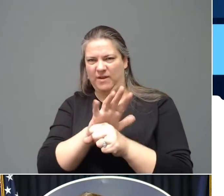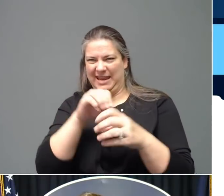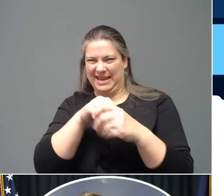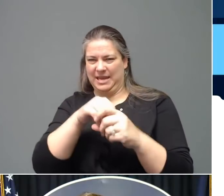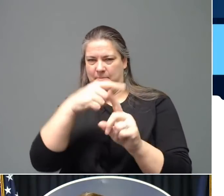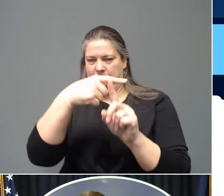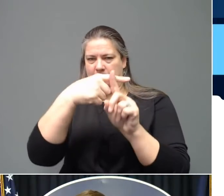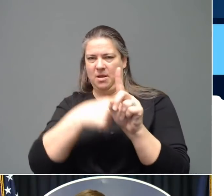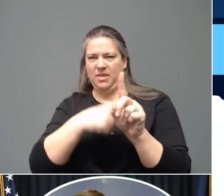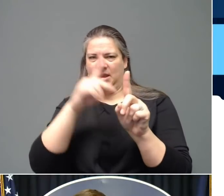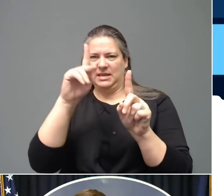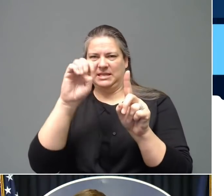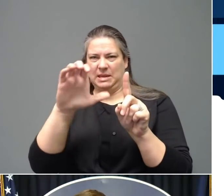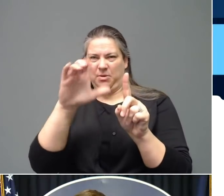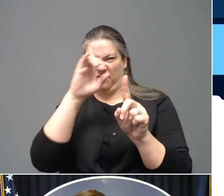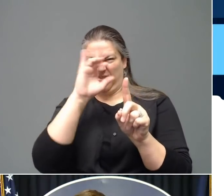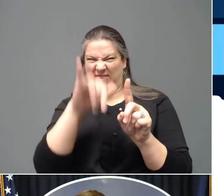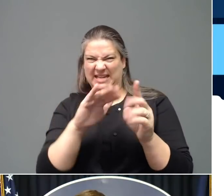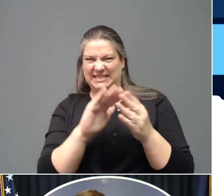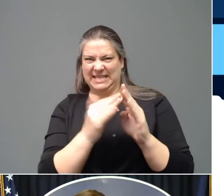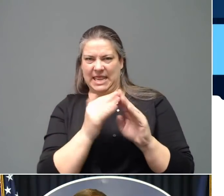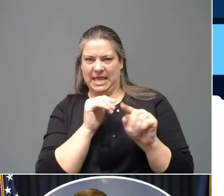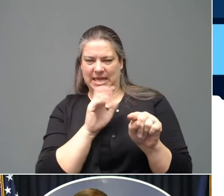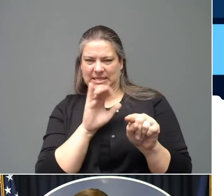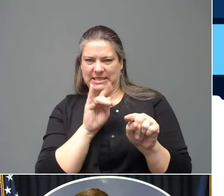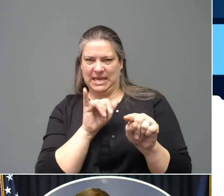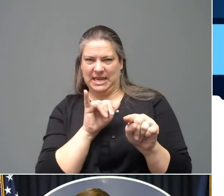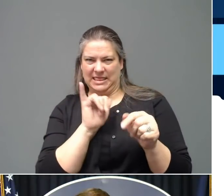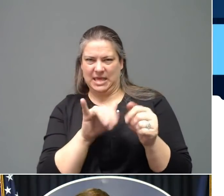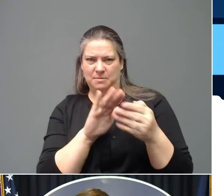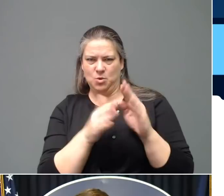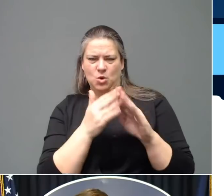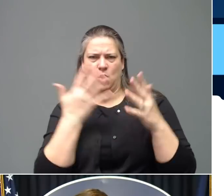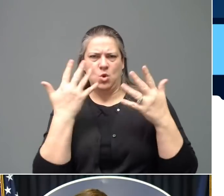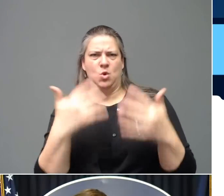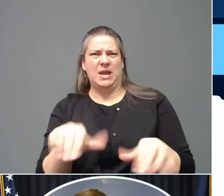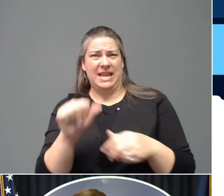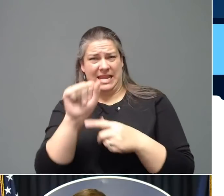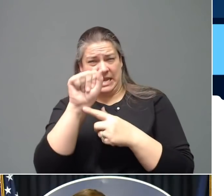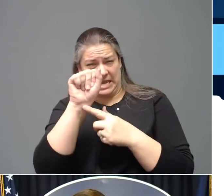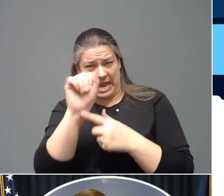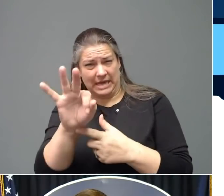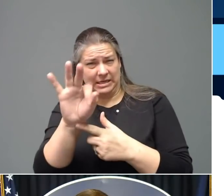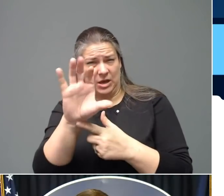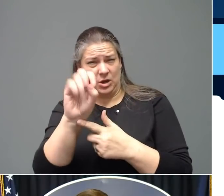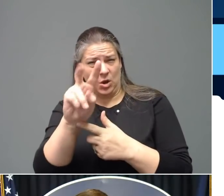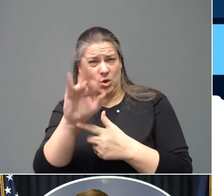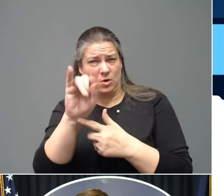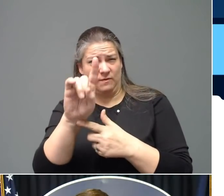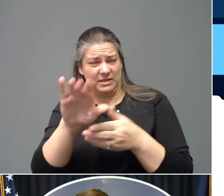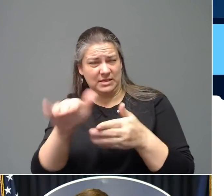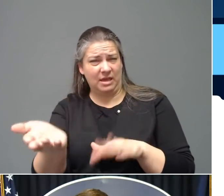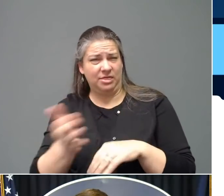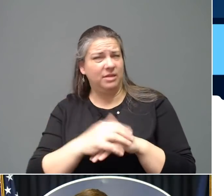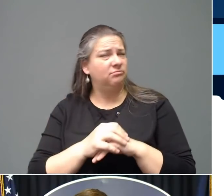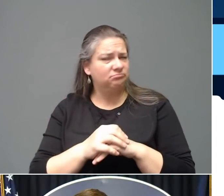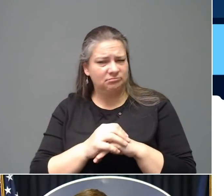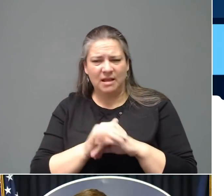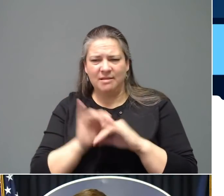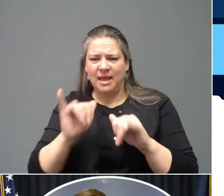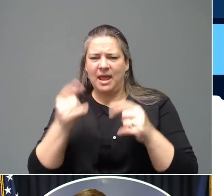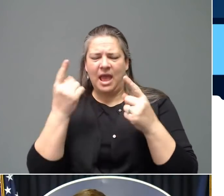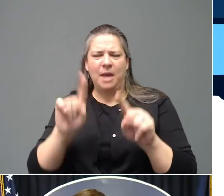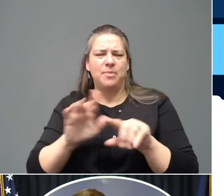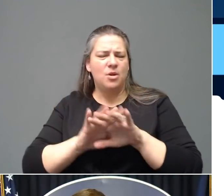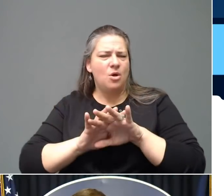city, for that community, how devastating is that? And this is going on in every community